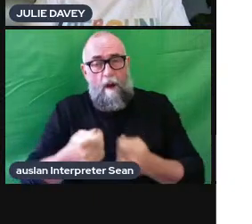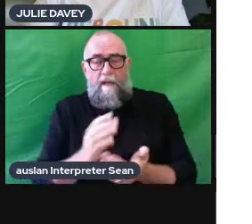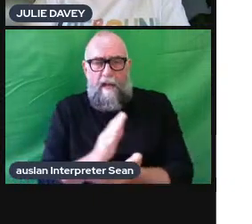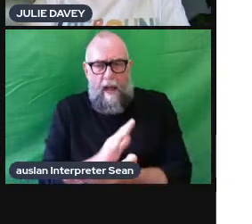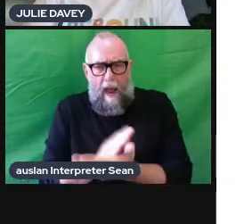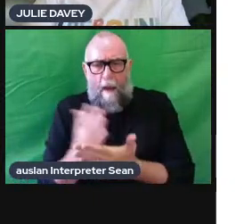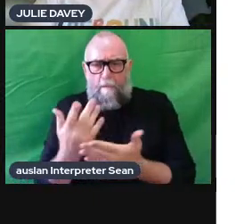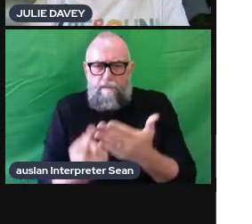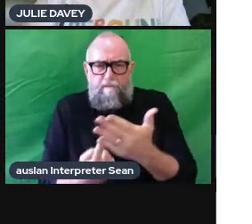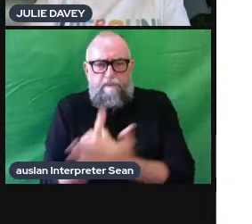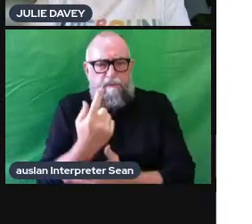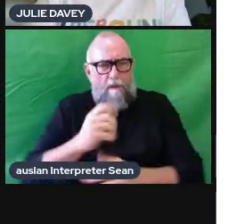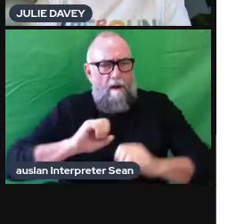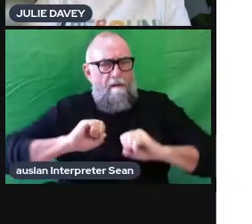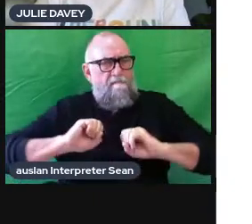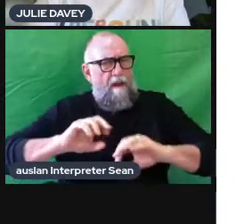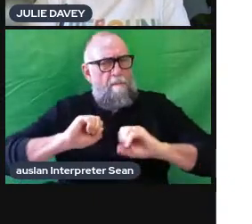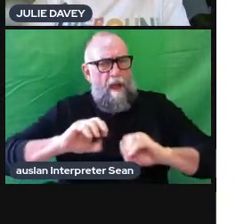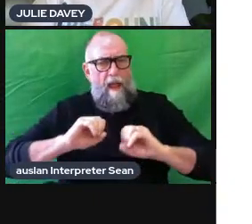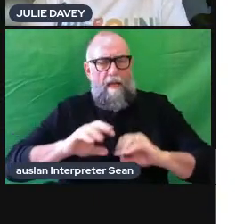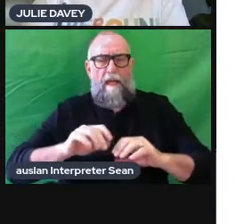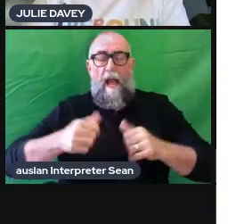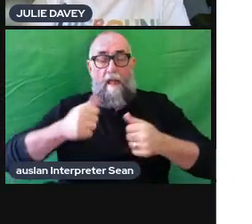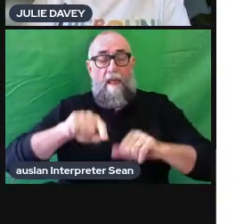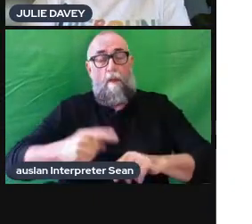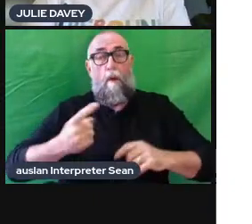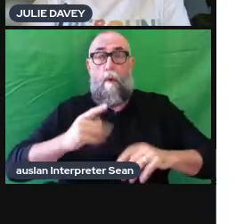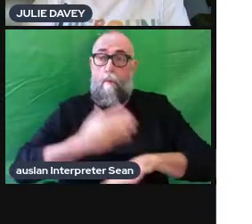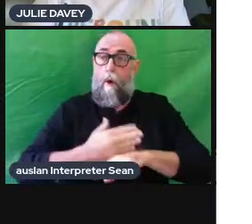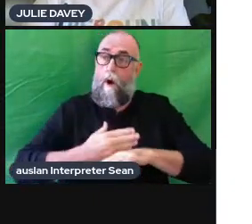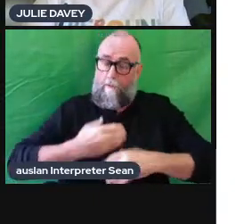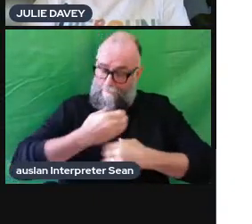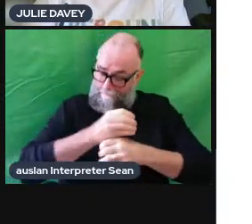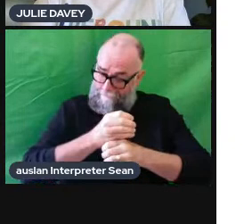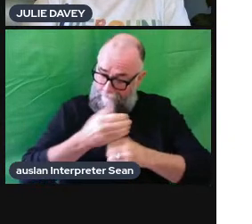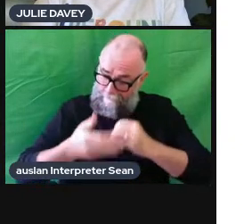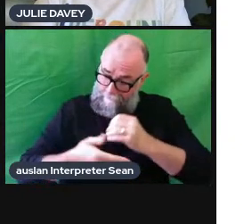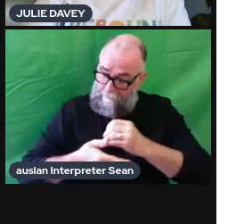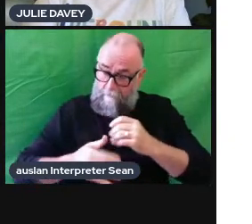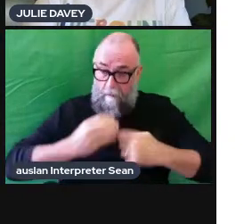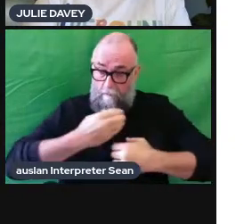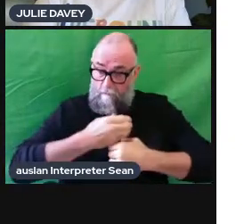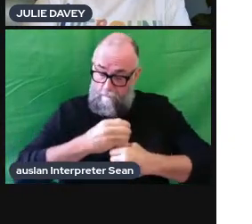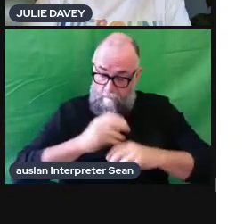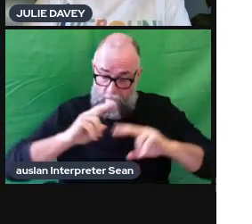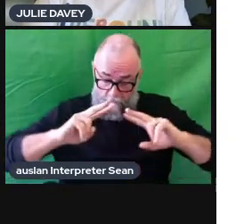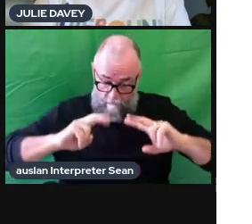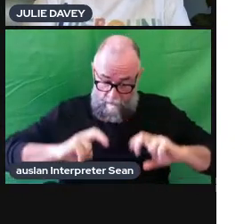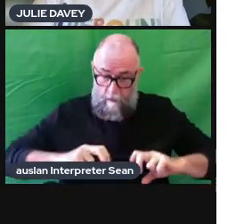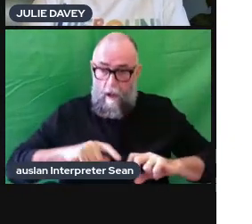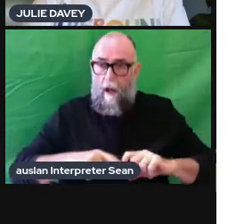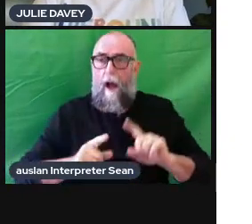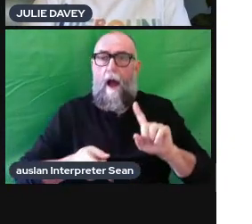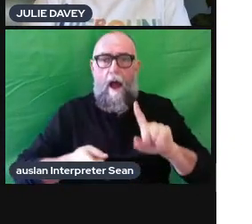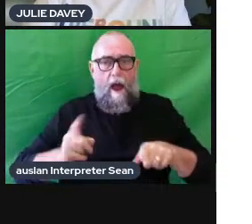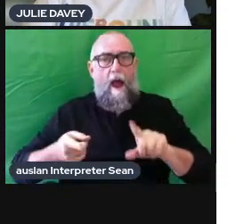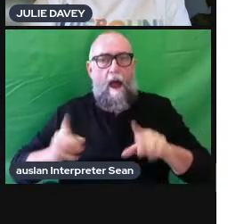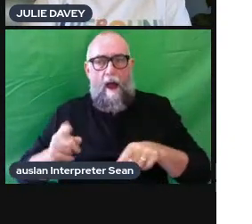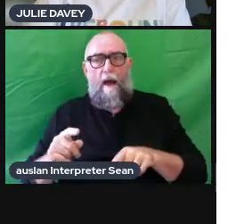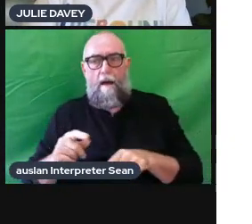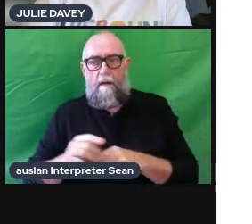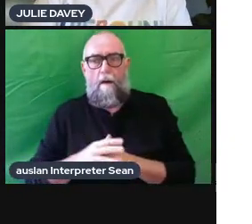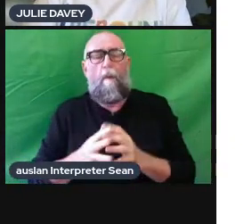make research methods more effective, increasing engagement and promoting recruitment. We had